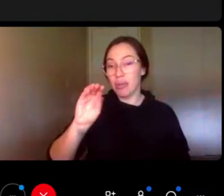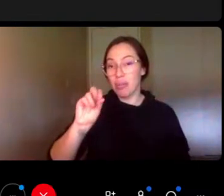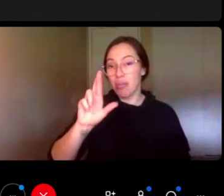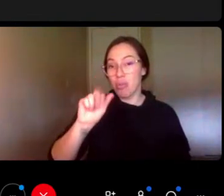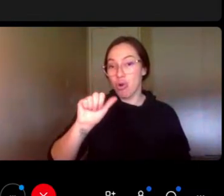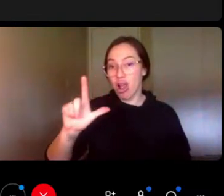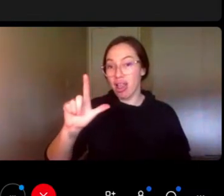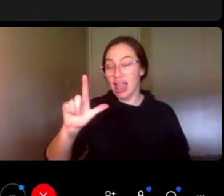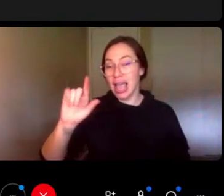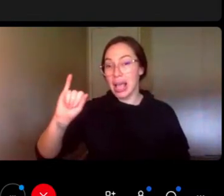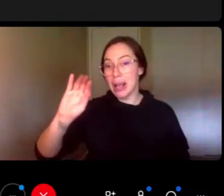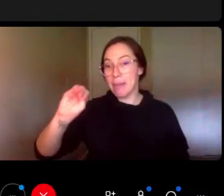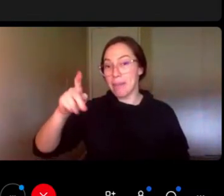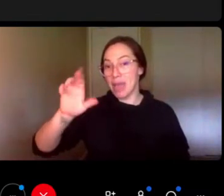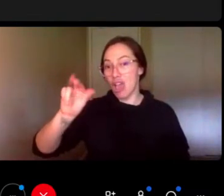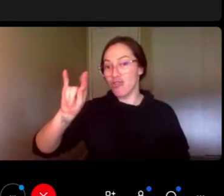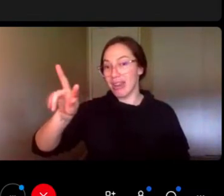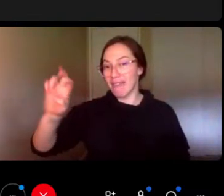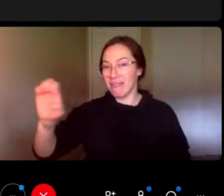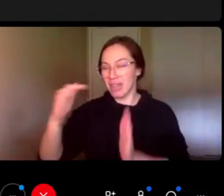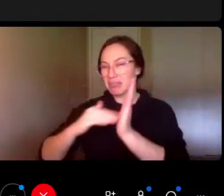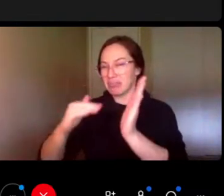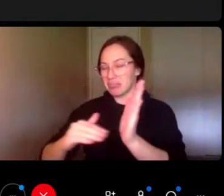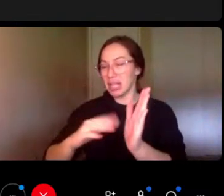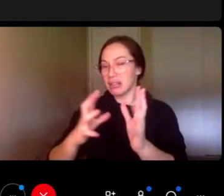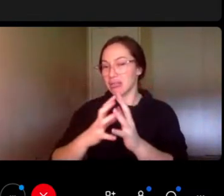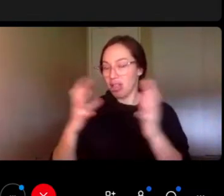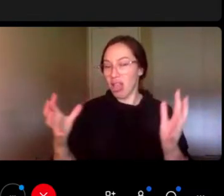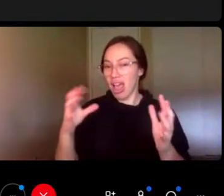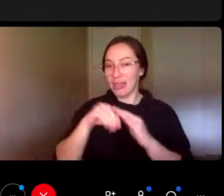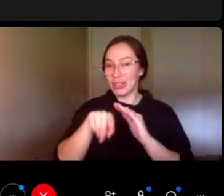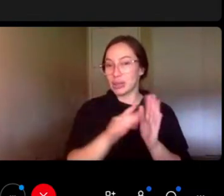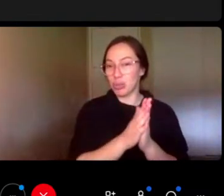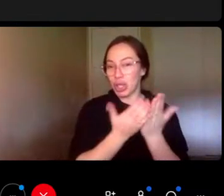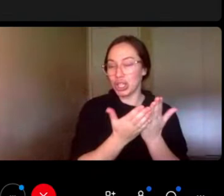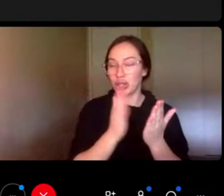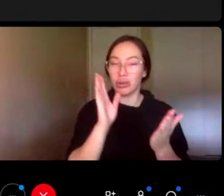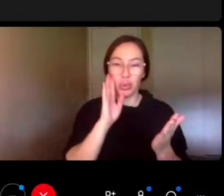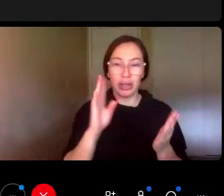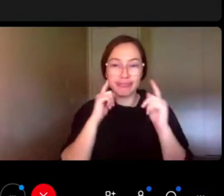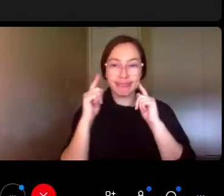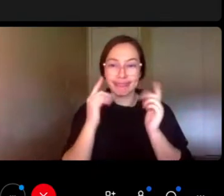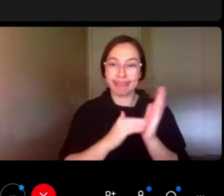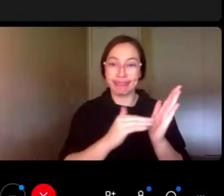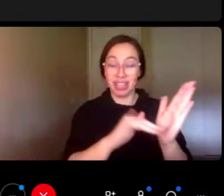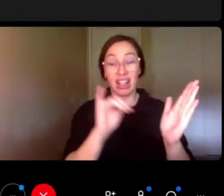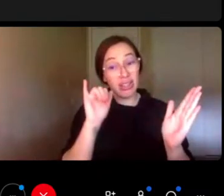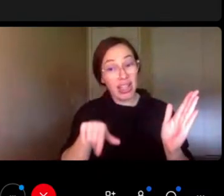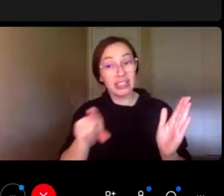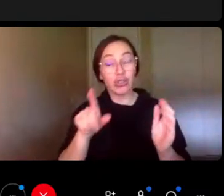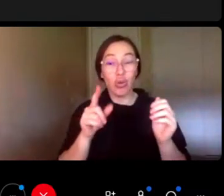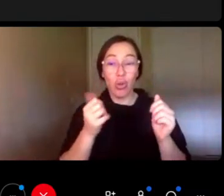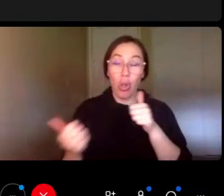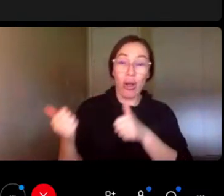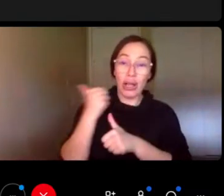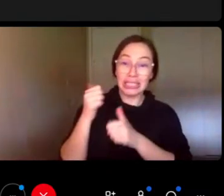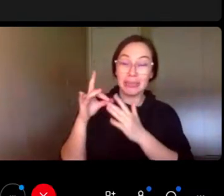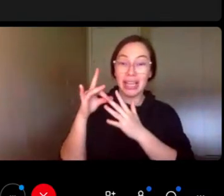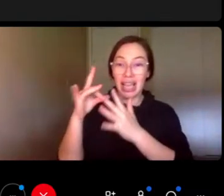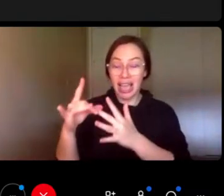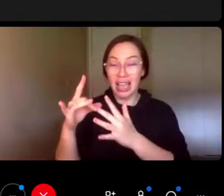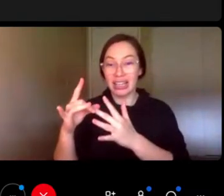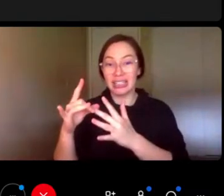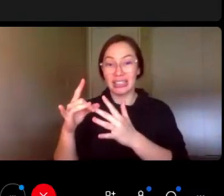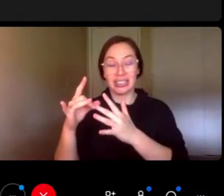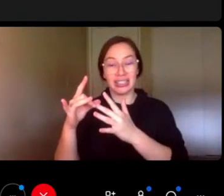imperative. You hear that a lot. It's a phrase that's used continually in this book. That's your ultimate guide and test. What's your litmus test for